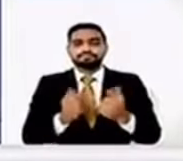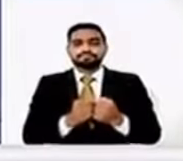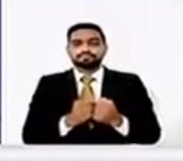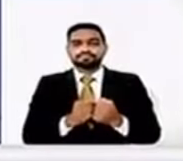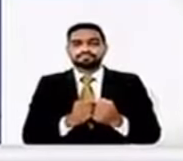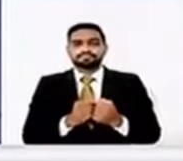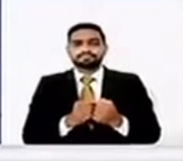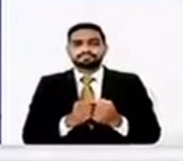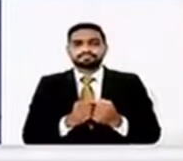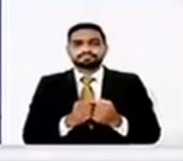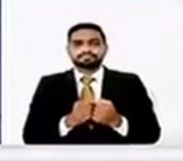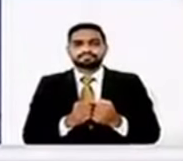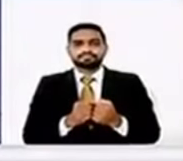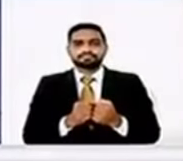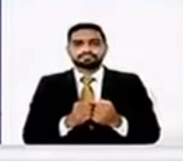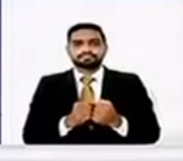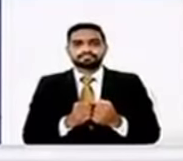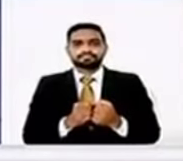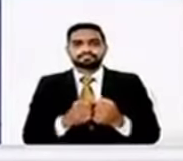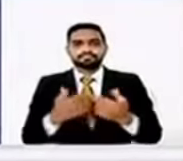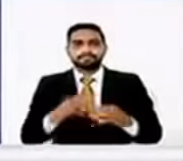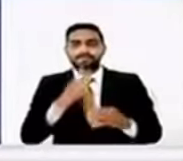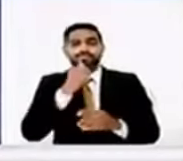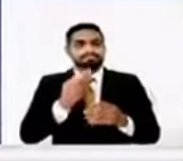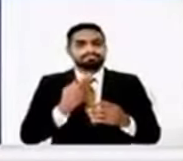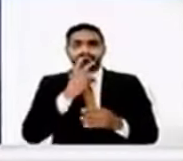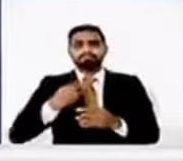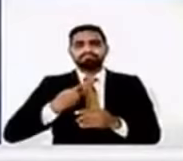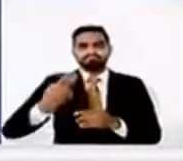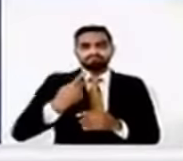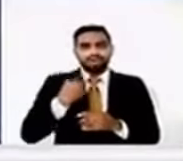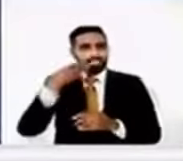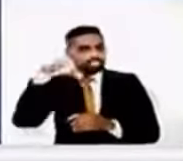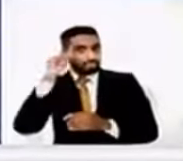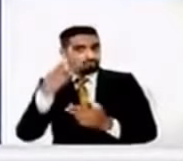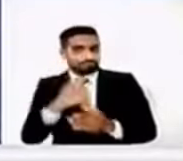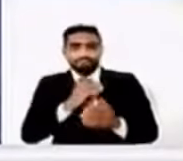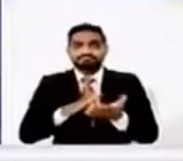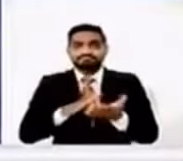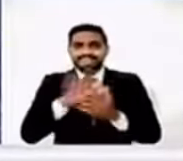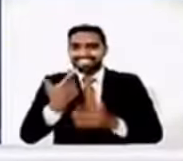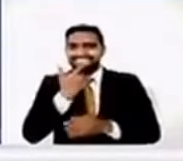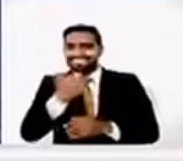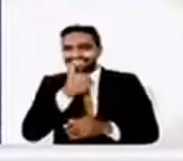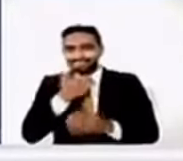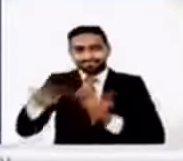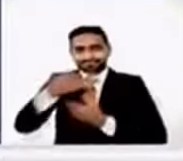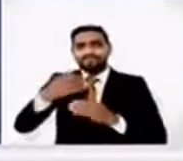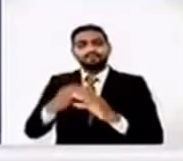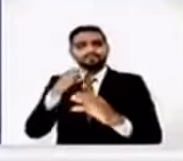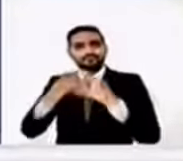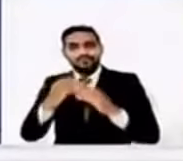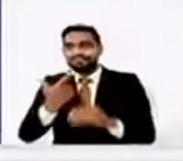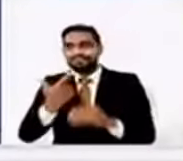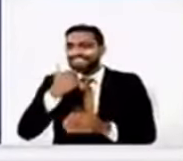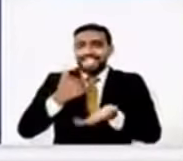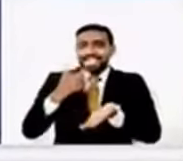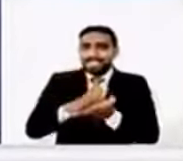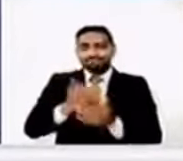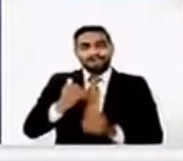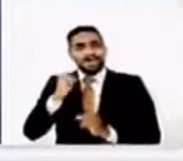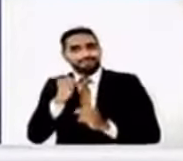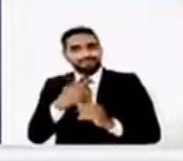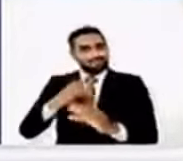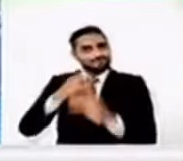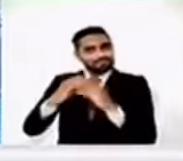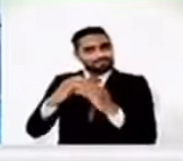and the mutual understanding that they had during the Tea Party in the Parliament, I think it will not be difficult to take it